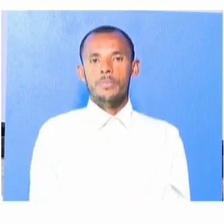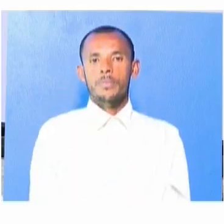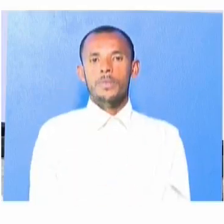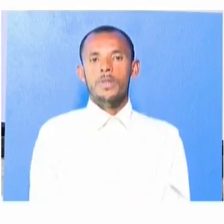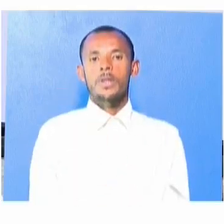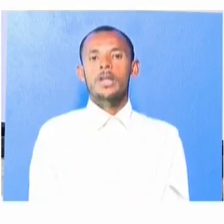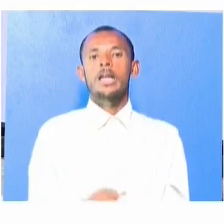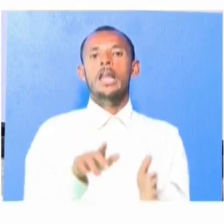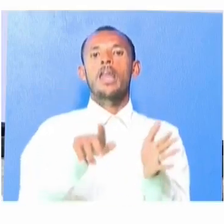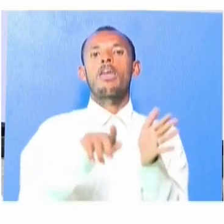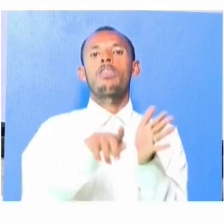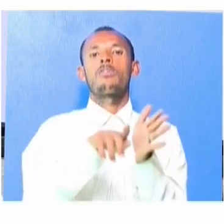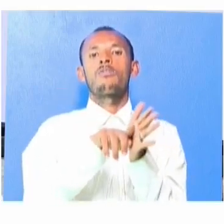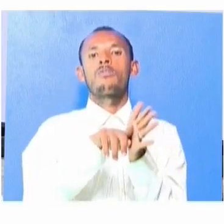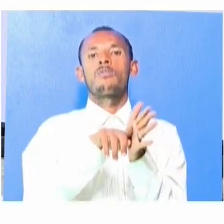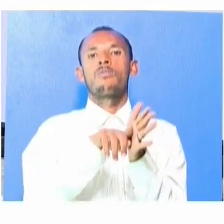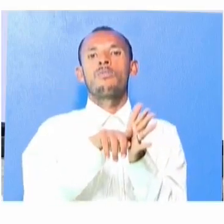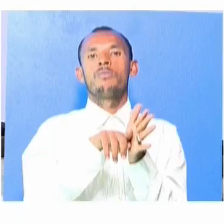negative